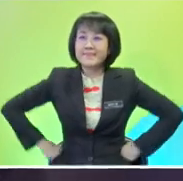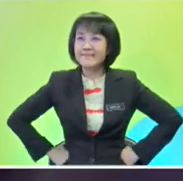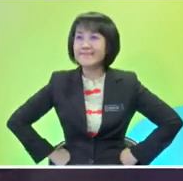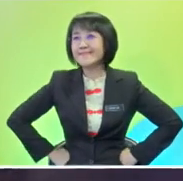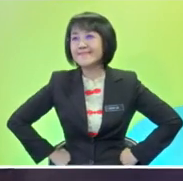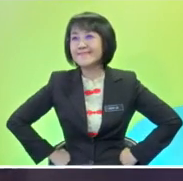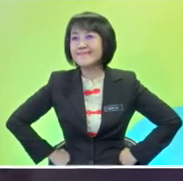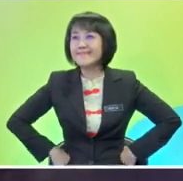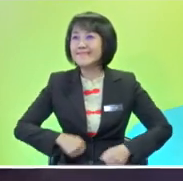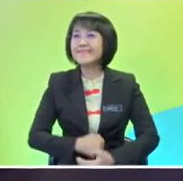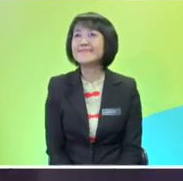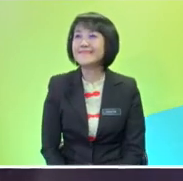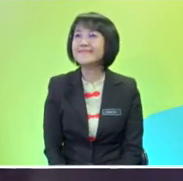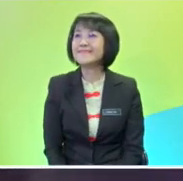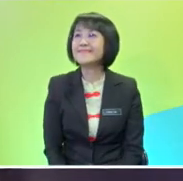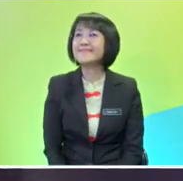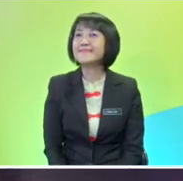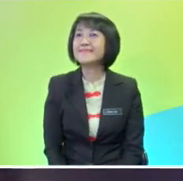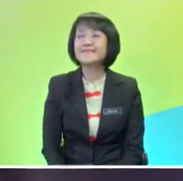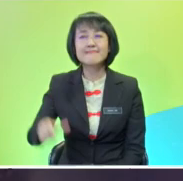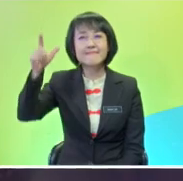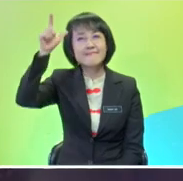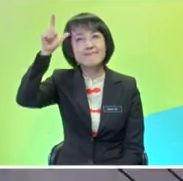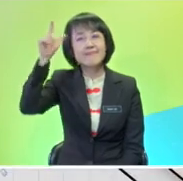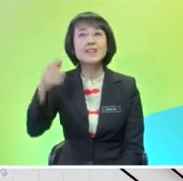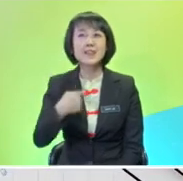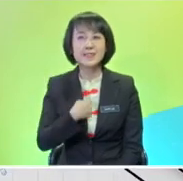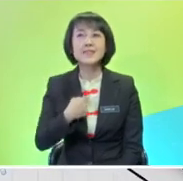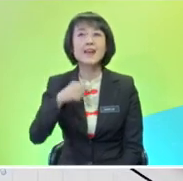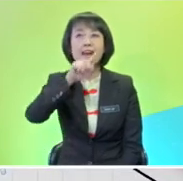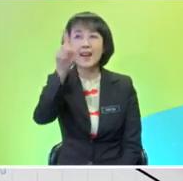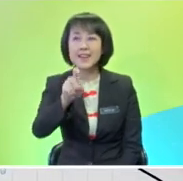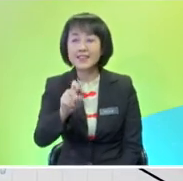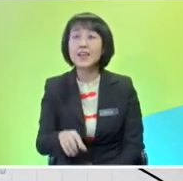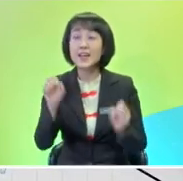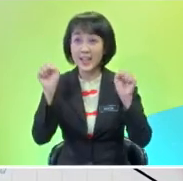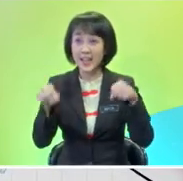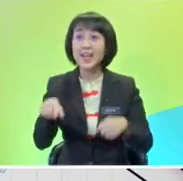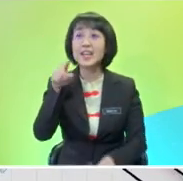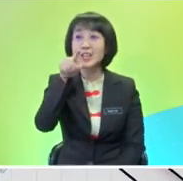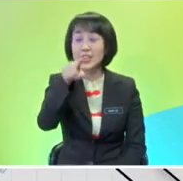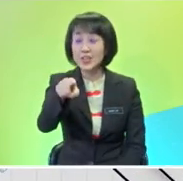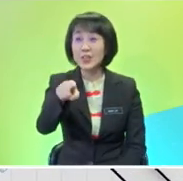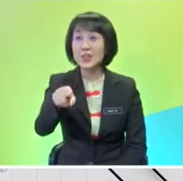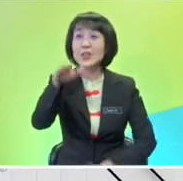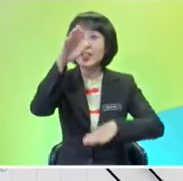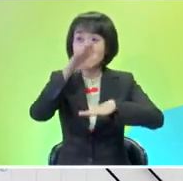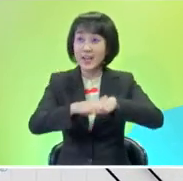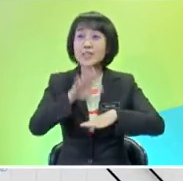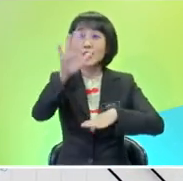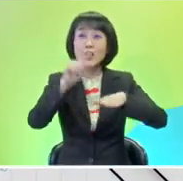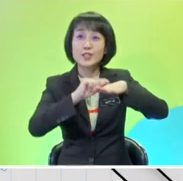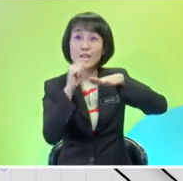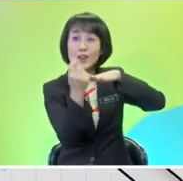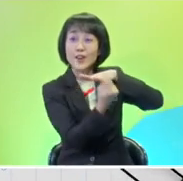points. Xinyuan, let me ask you. Can you touch your toes?